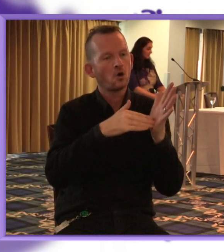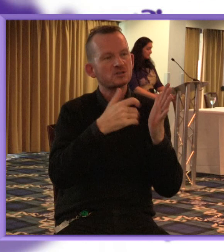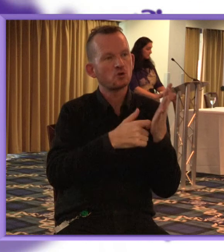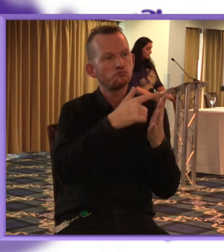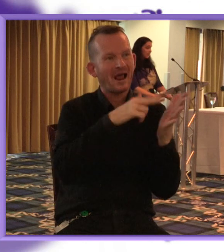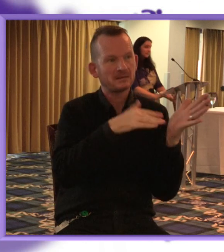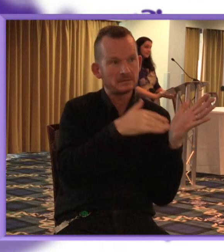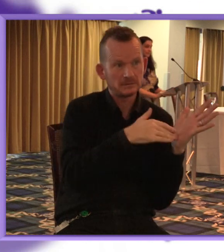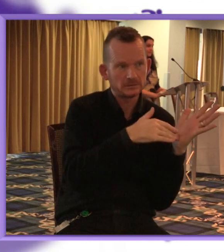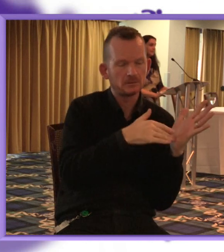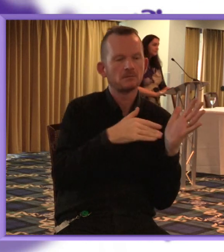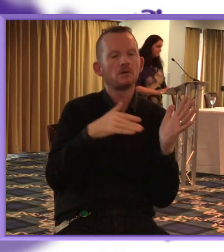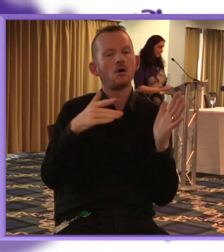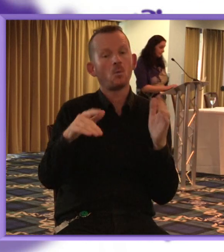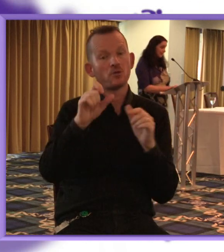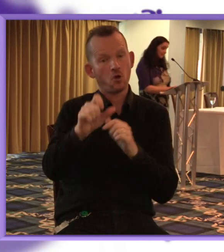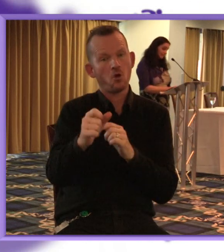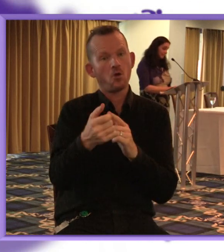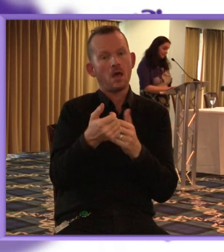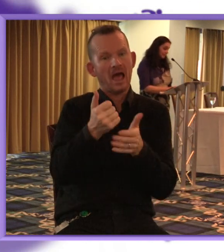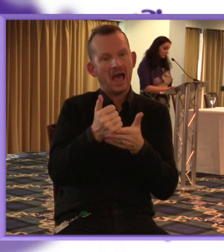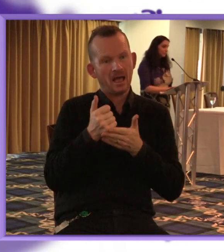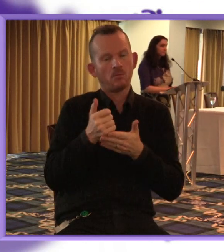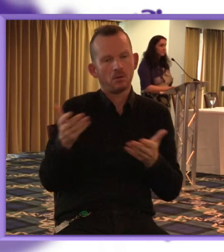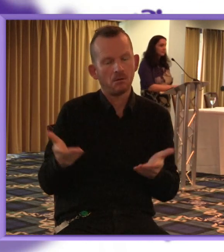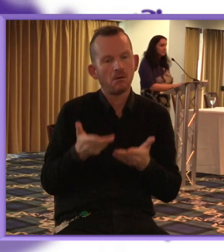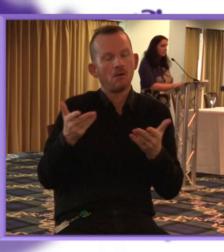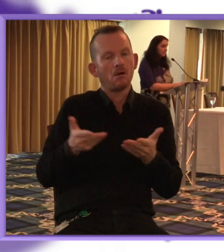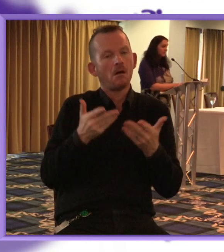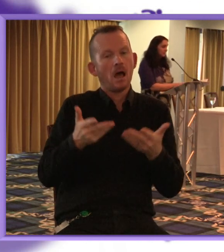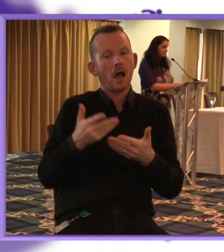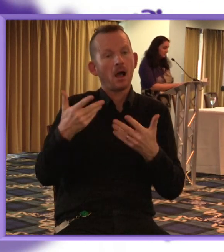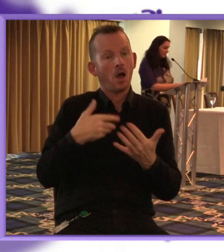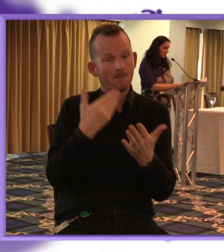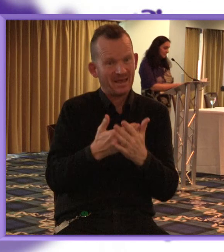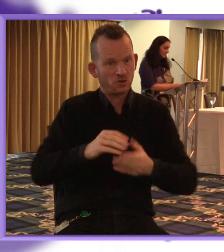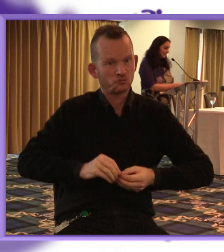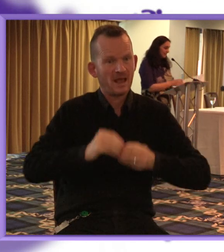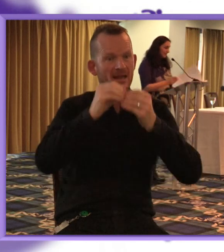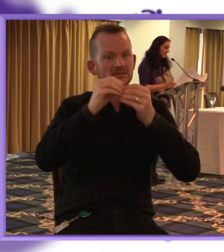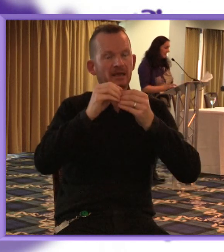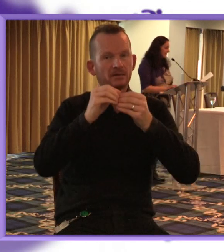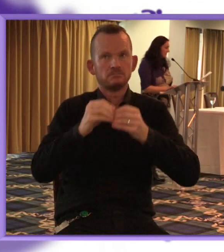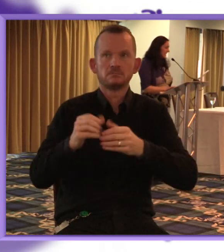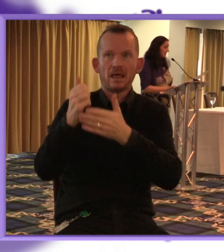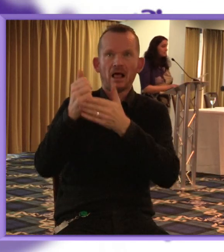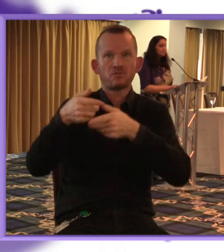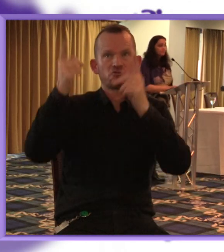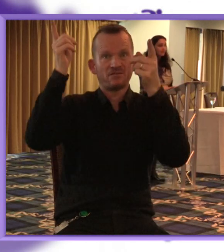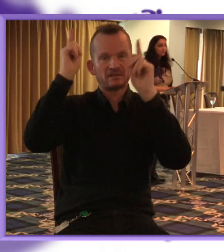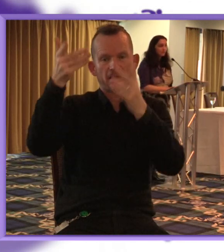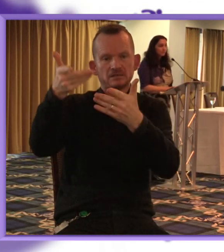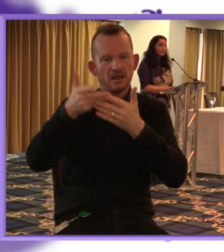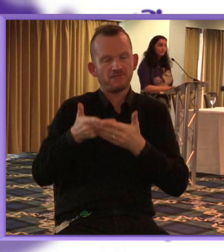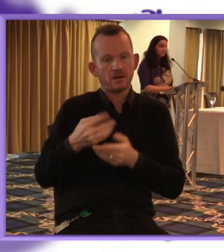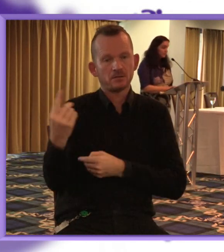and encouragement, I did get the bid together, and I did get the support from our directors and our chief executive. And